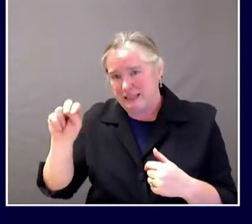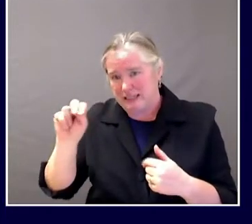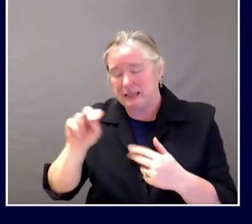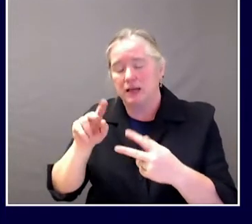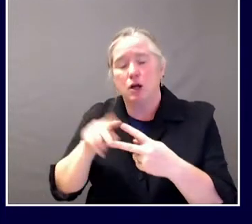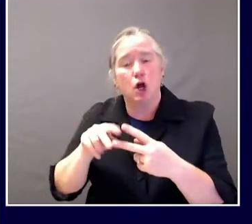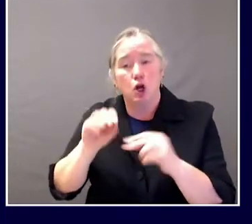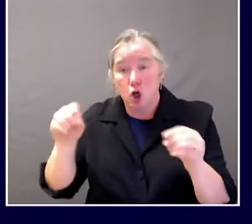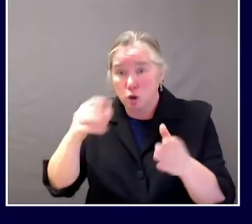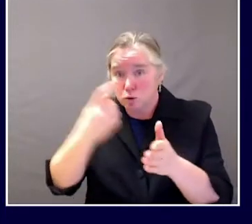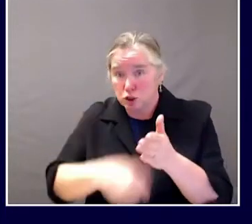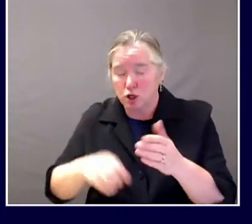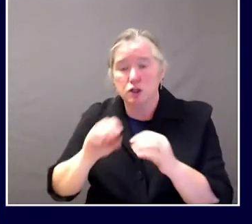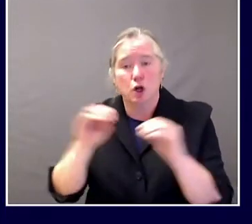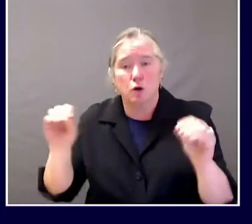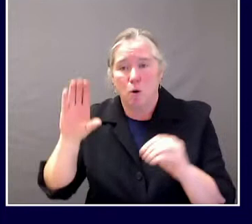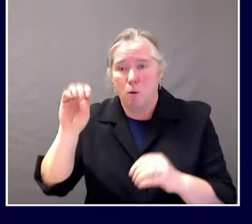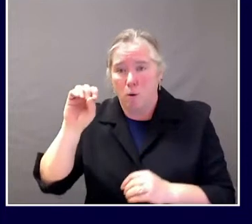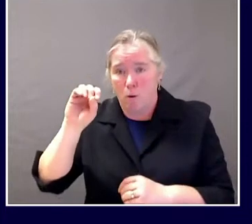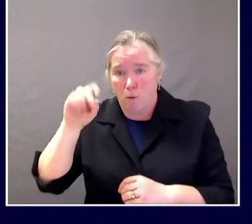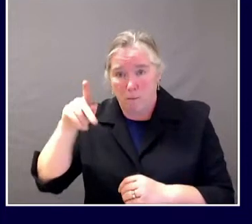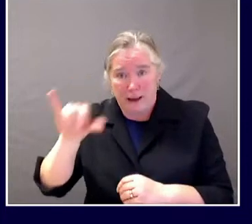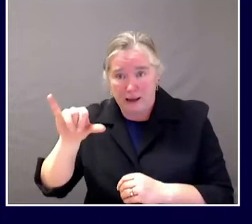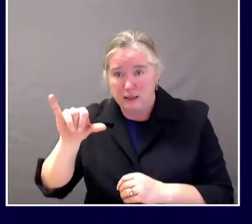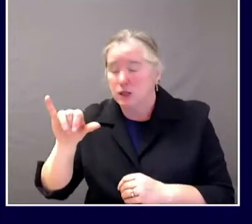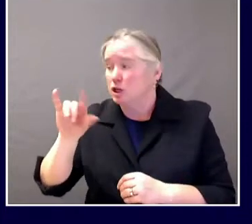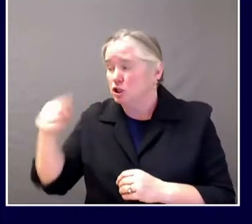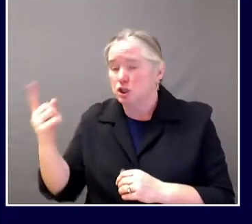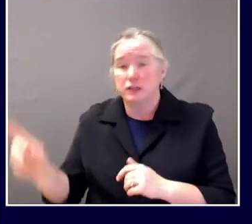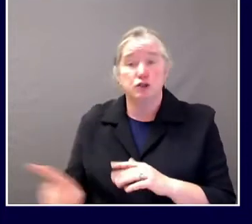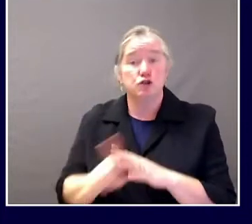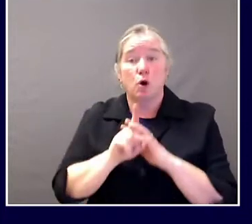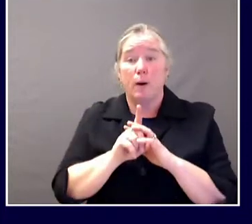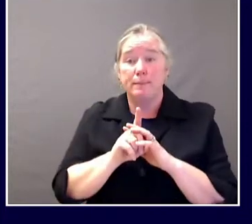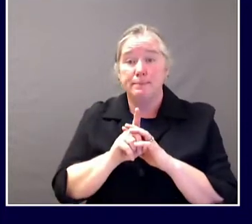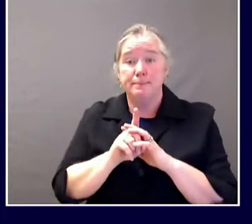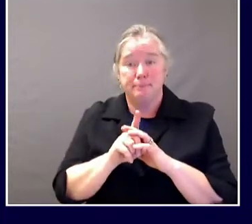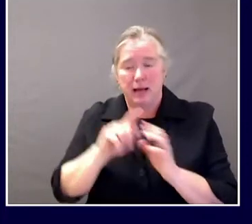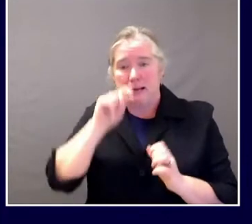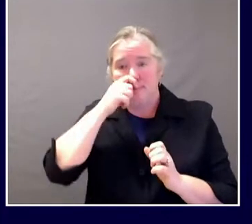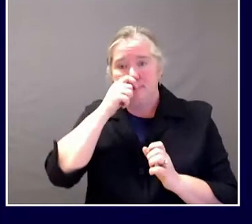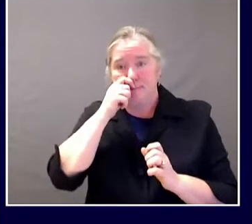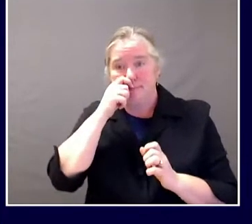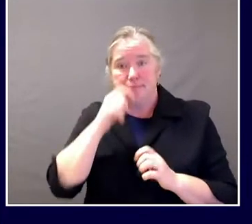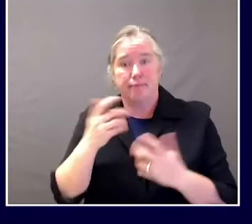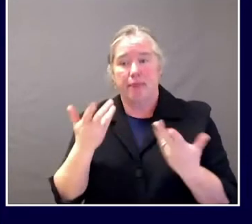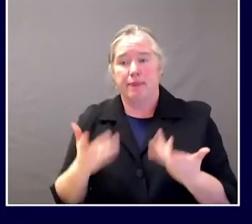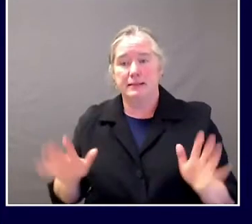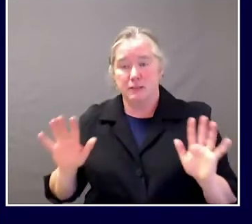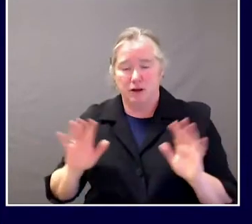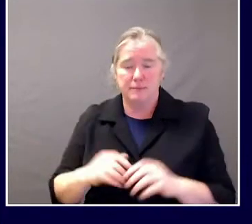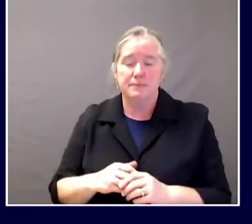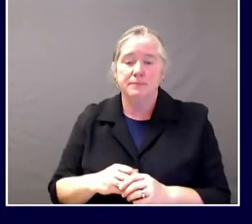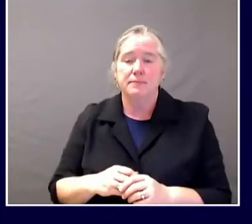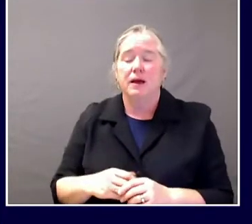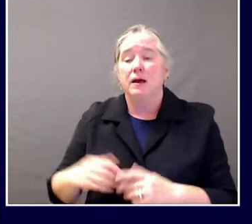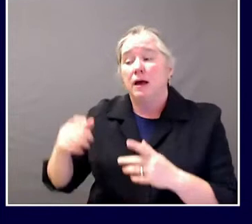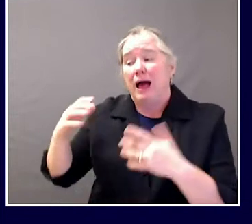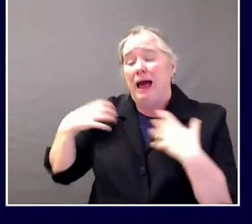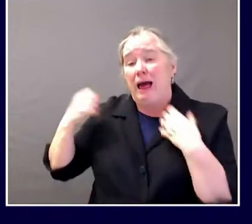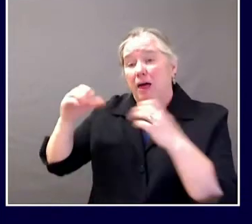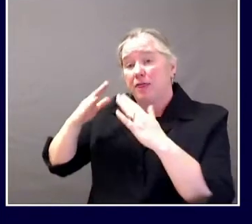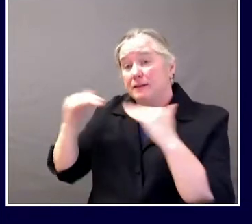copay, no money exchanging hands whatsoever. What may happen within the parameters of a health system or a practice group, I can't speak